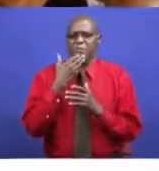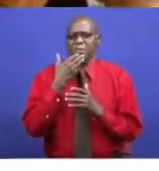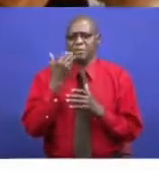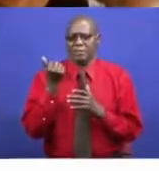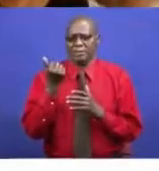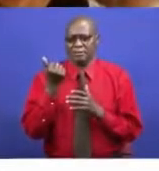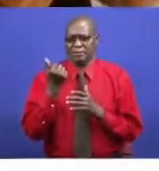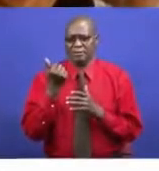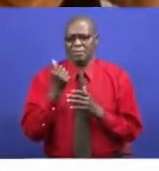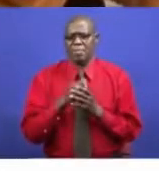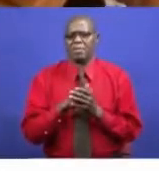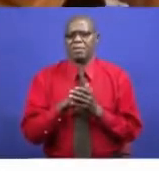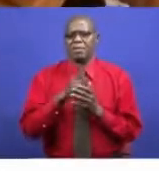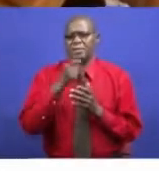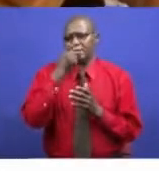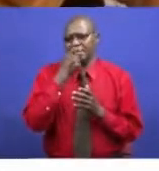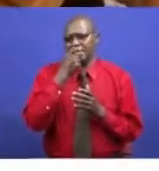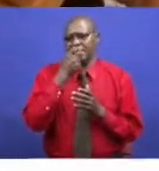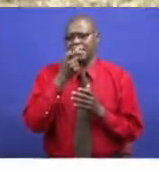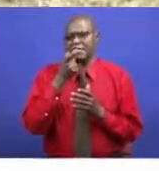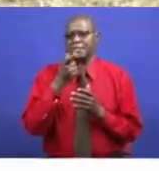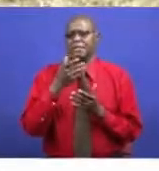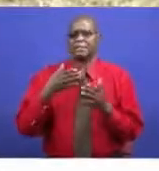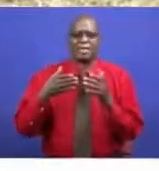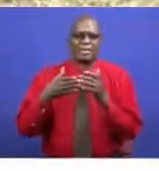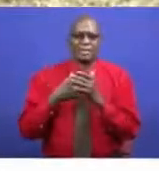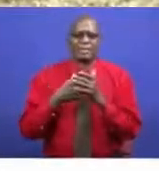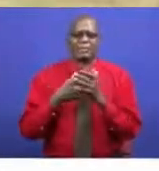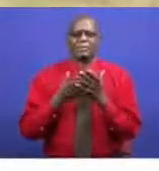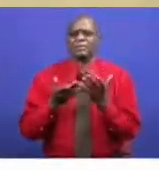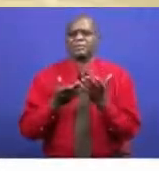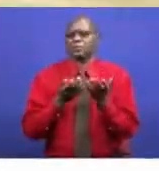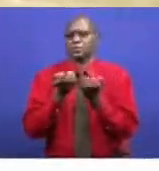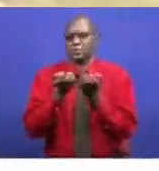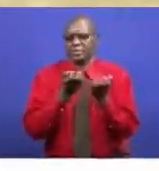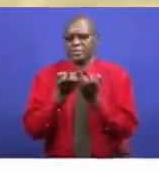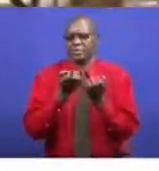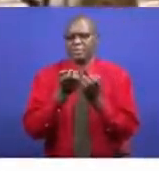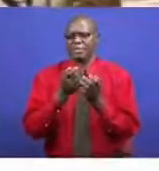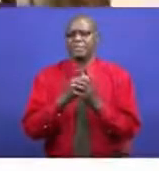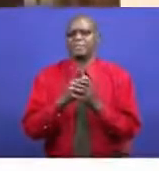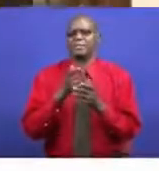stand against the trade mirrors action by Kenya, Nigeria, and a number